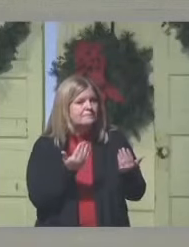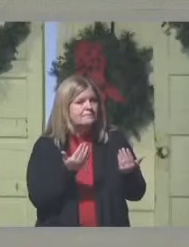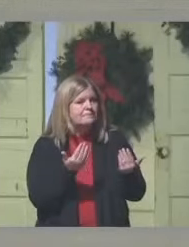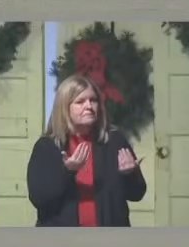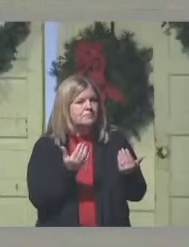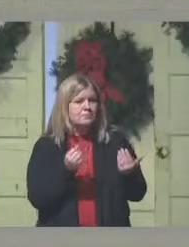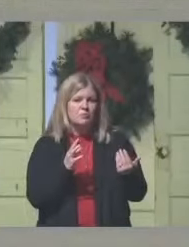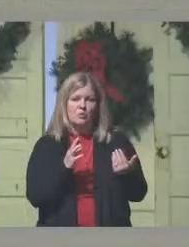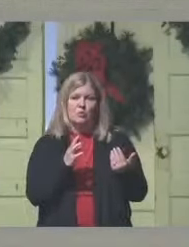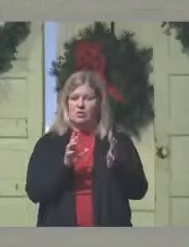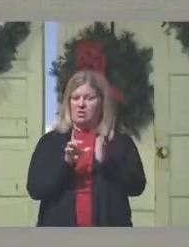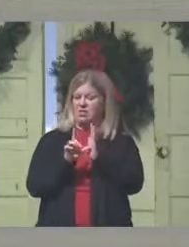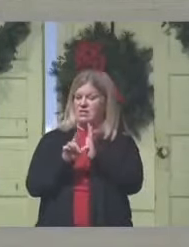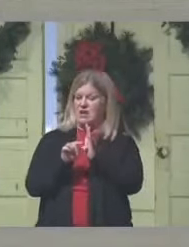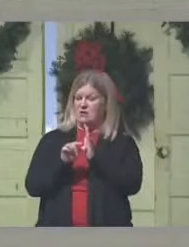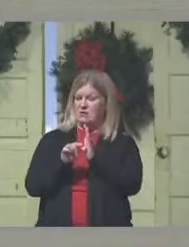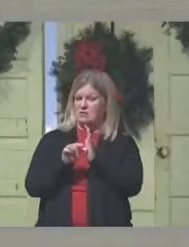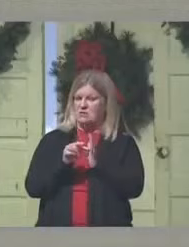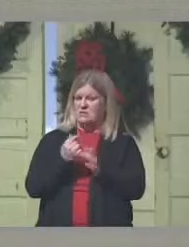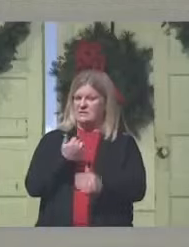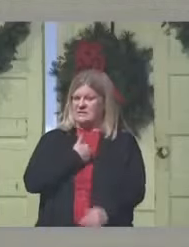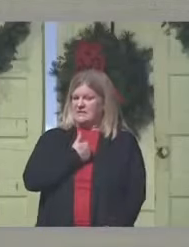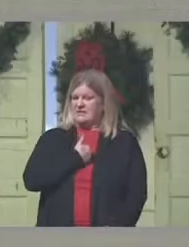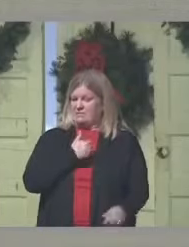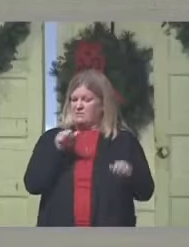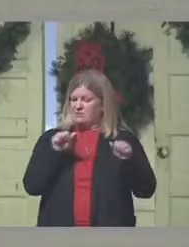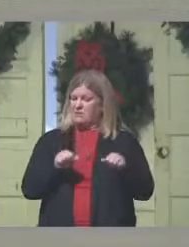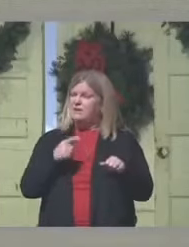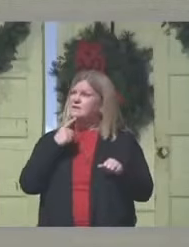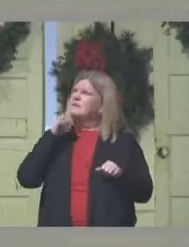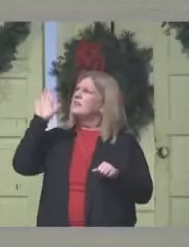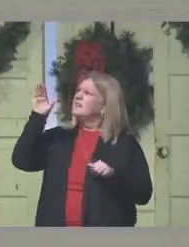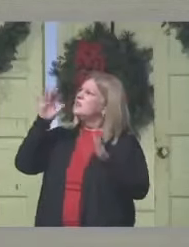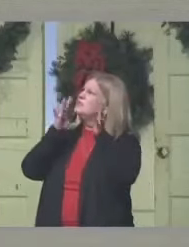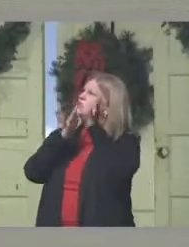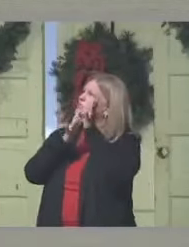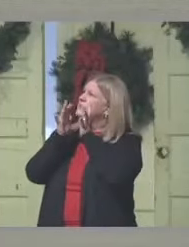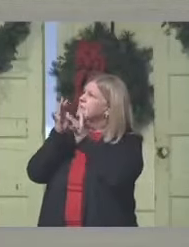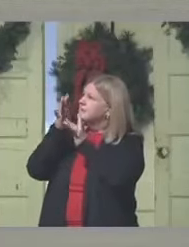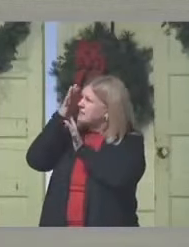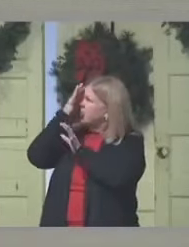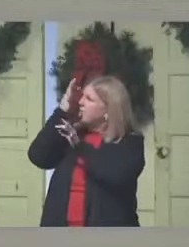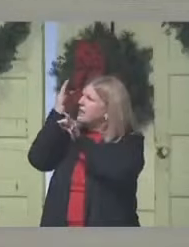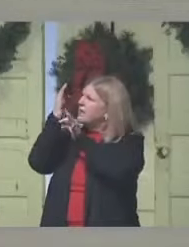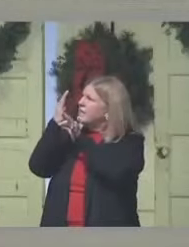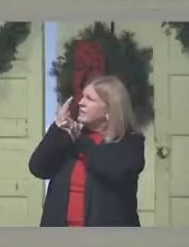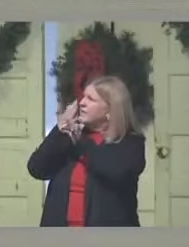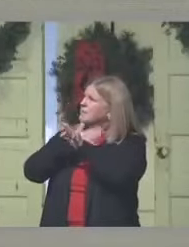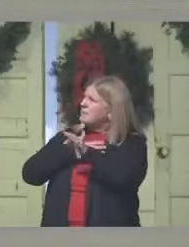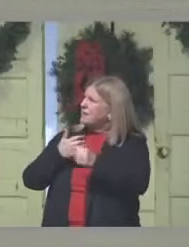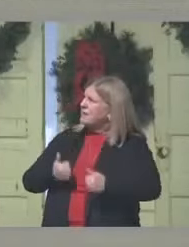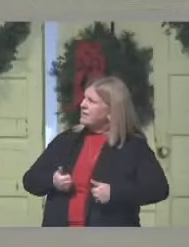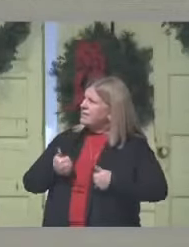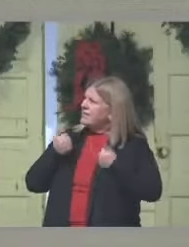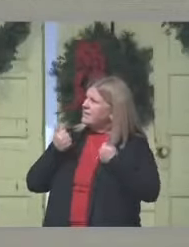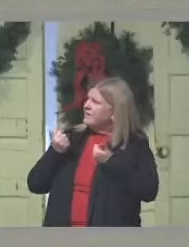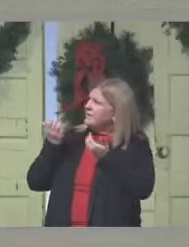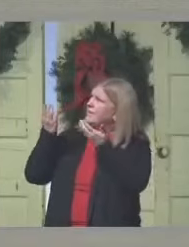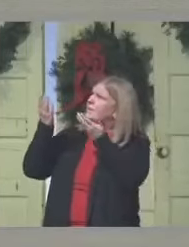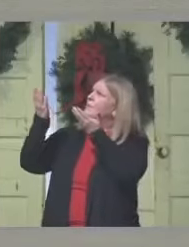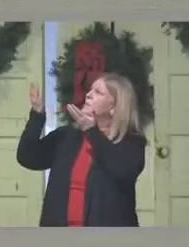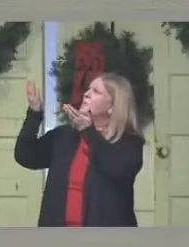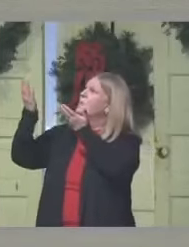or sometime later in private, Jesus, by faith, I give my life to you